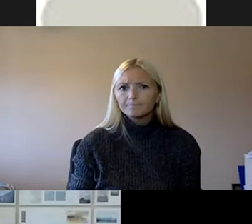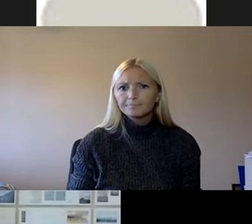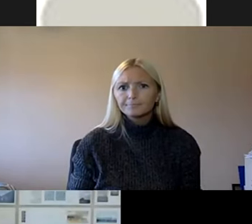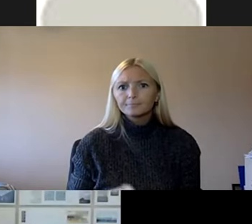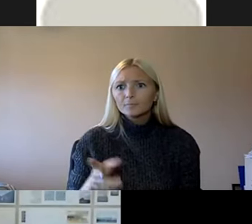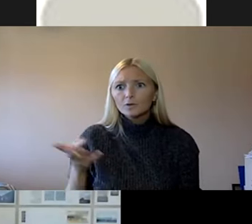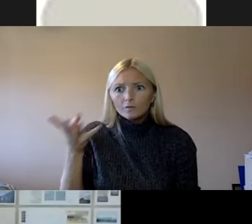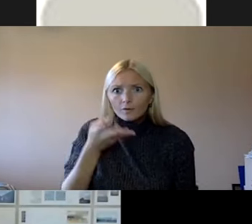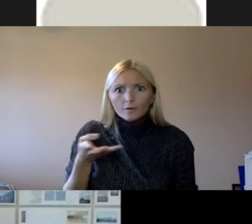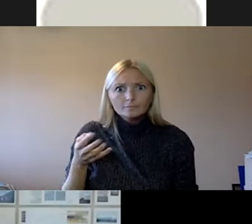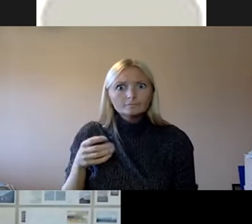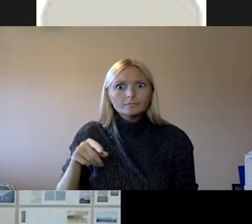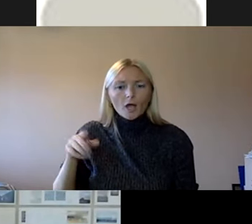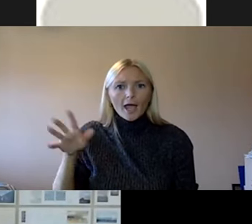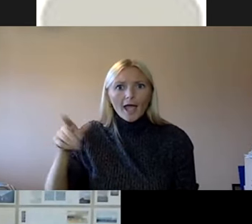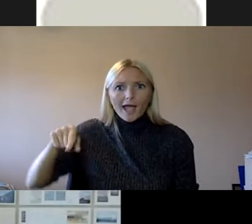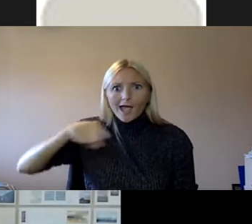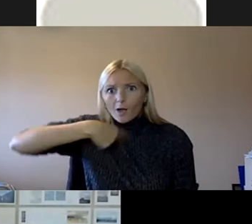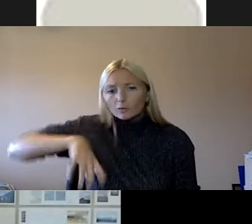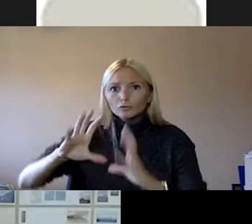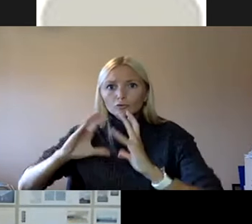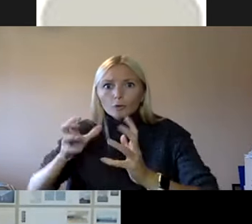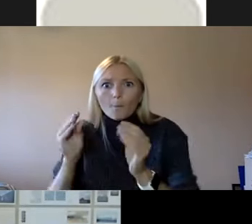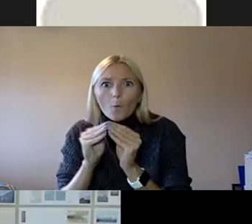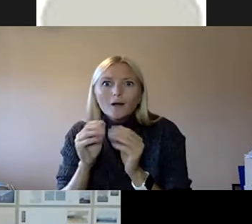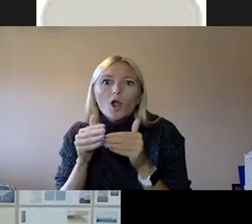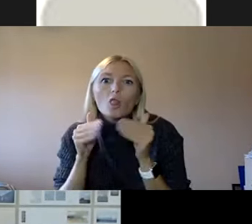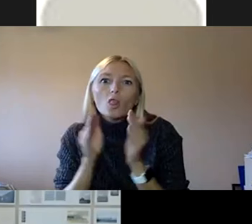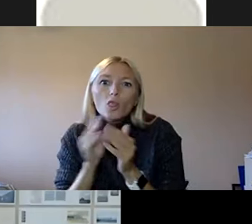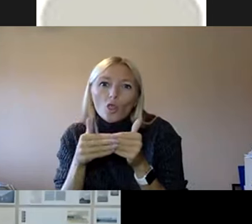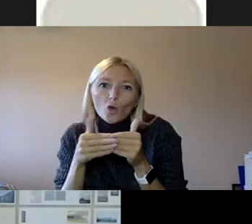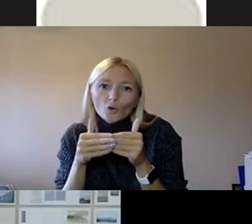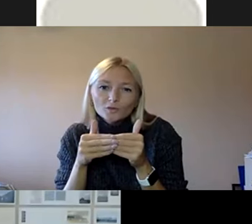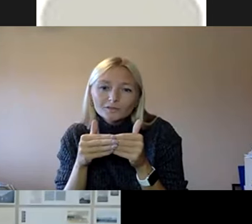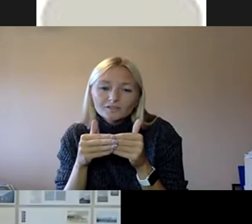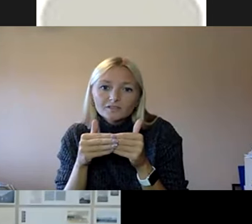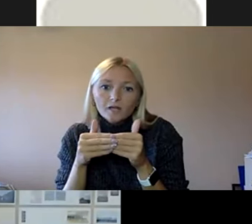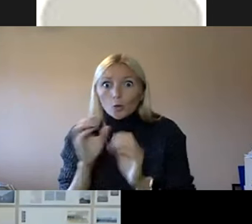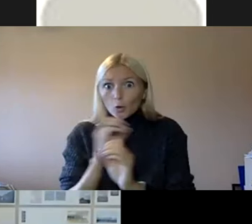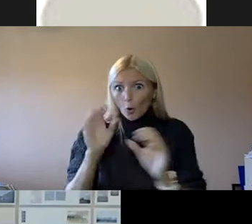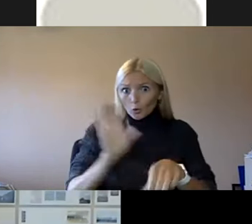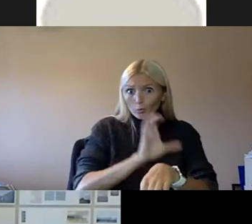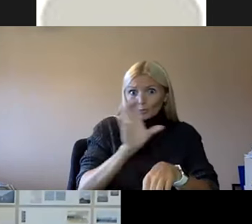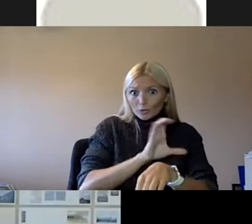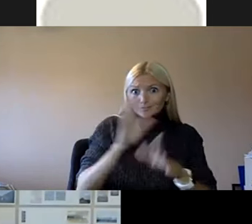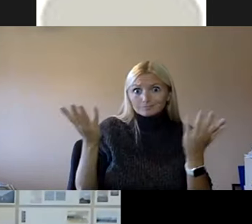closer, and we were also cut off from our computers, because we didn't have that tool